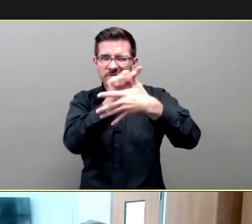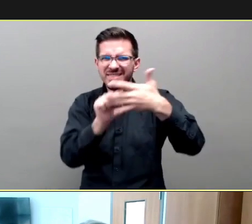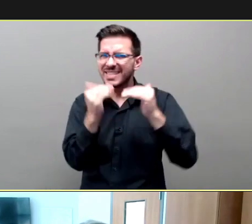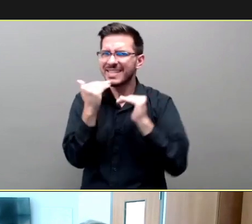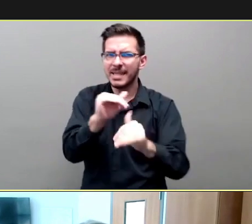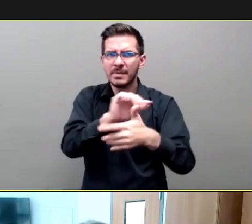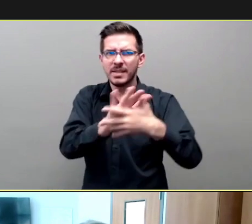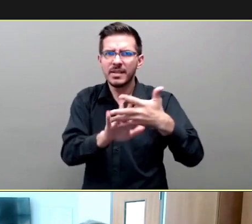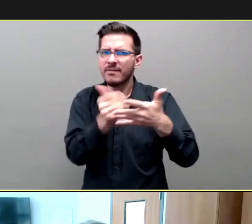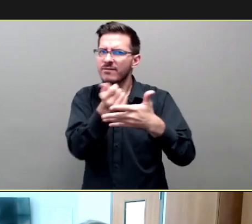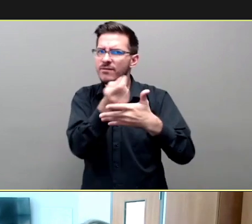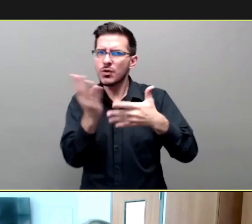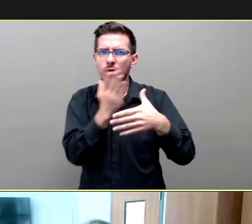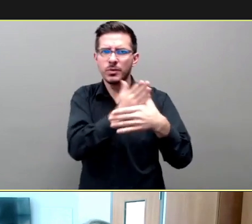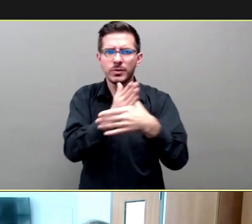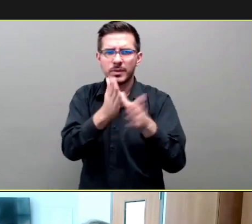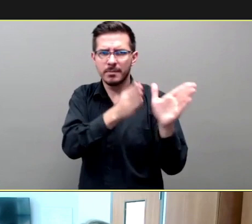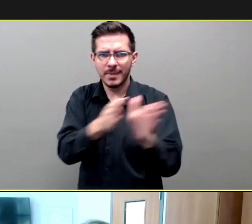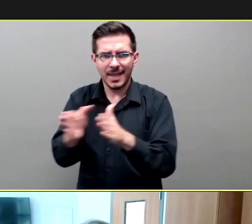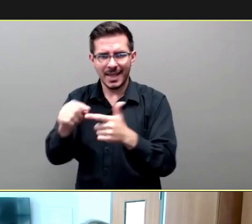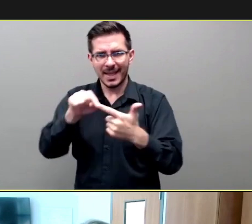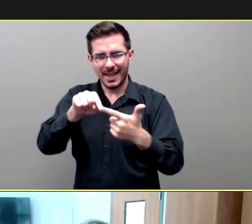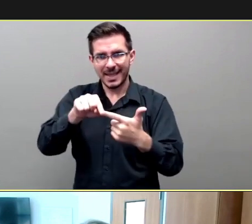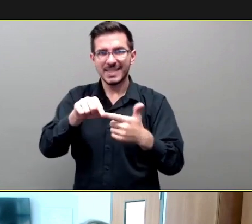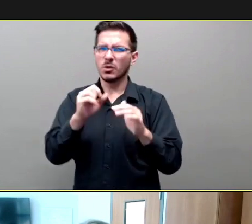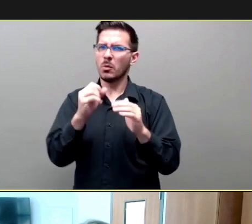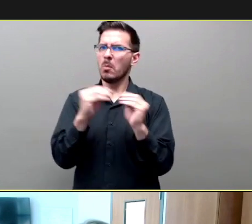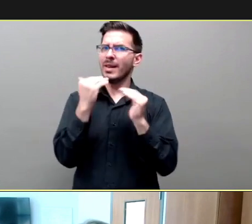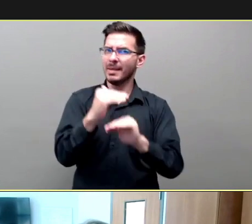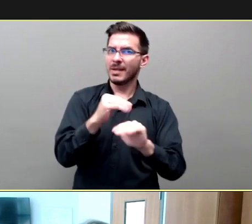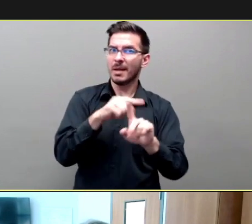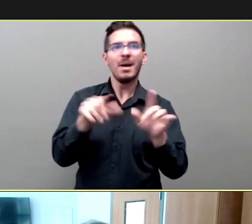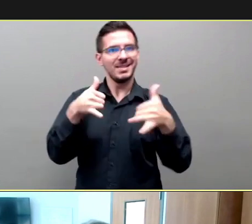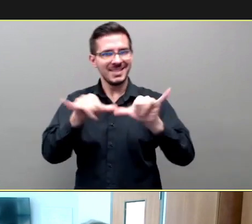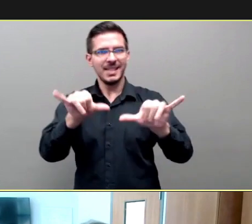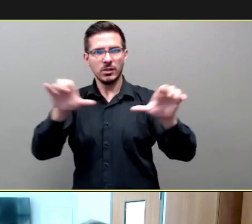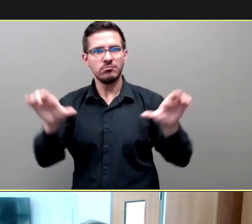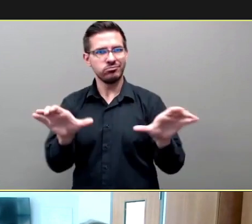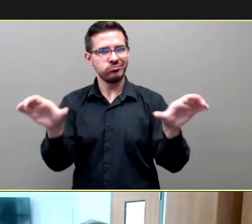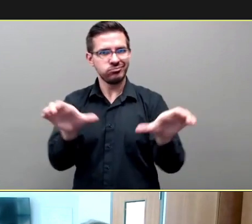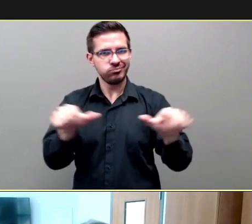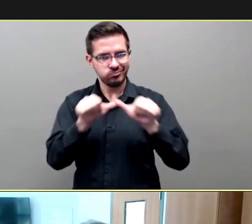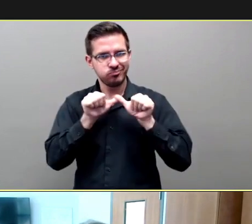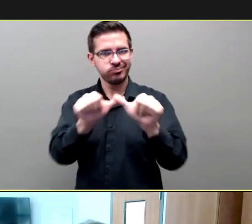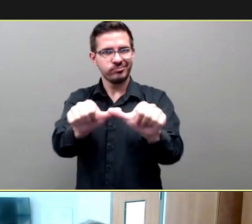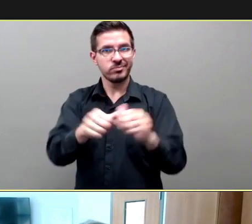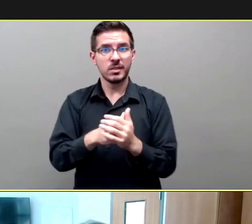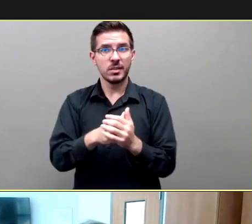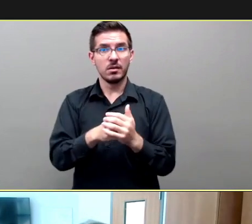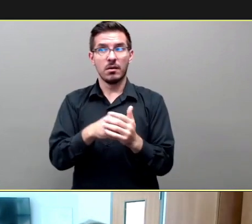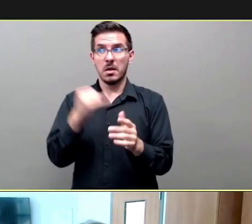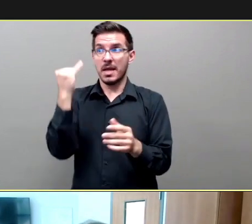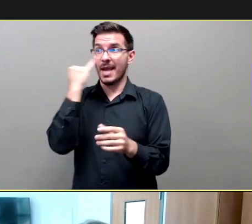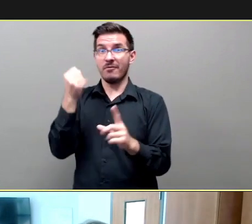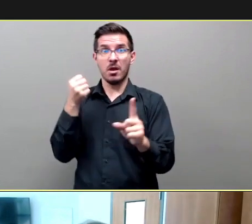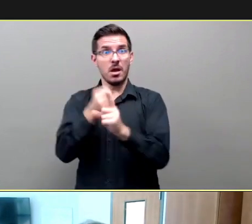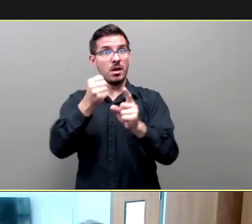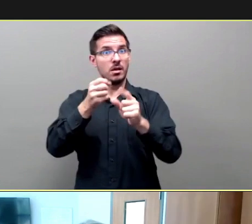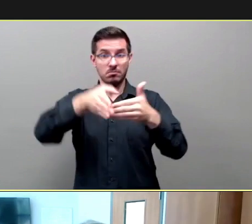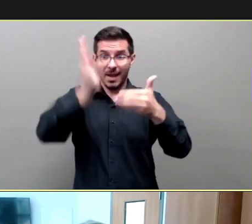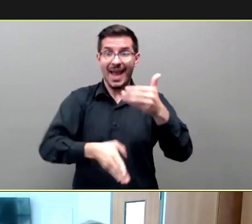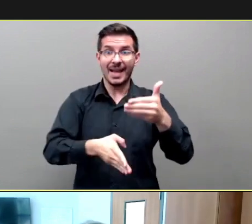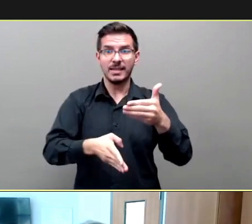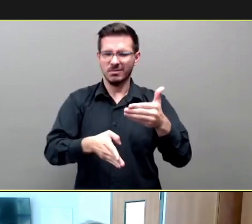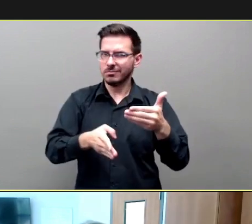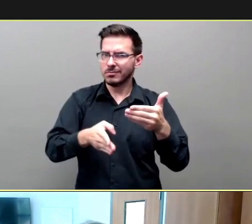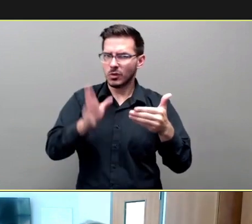interventions. But I would be stunned if we don't continue that. And I've had